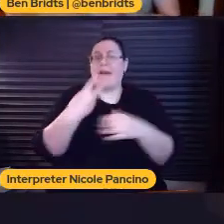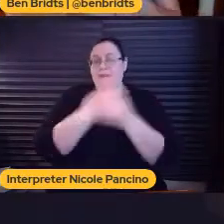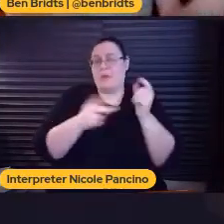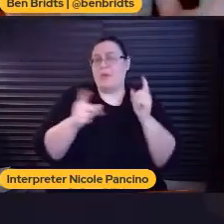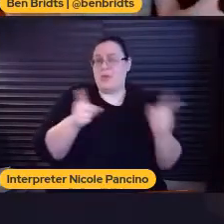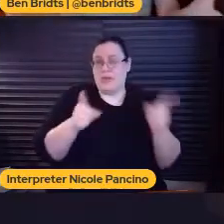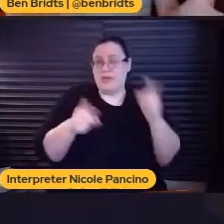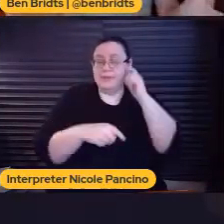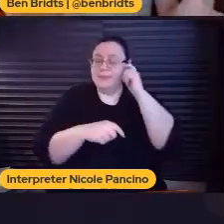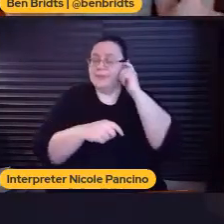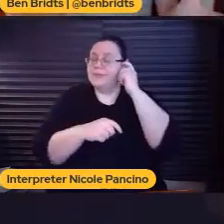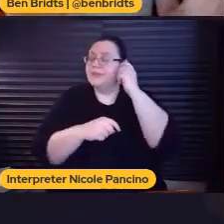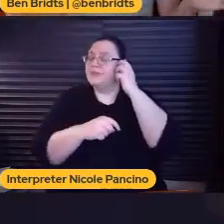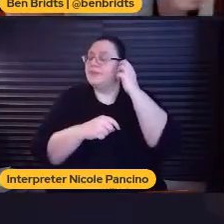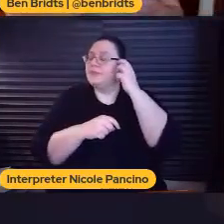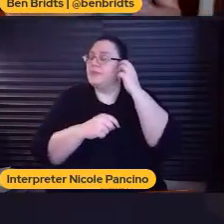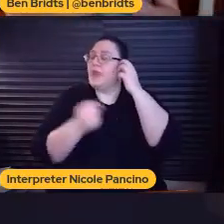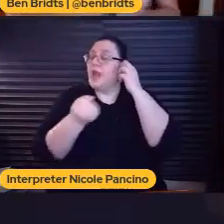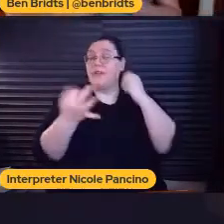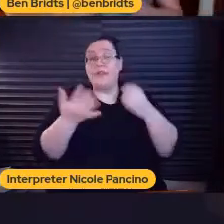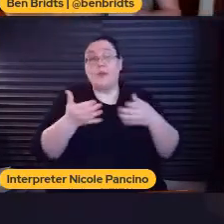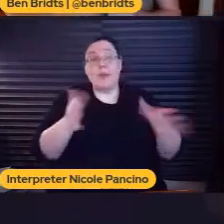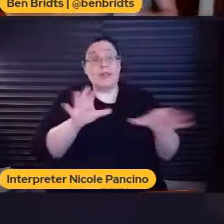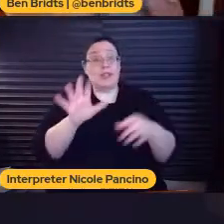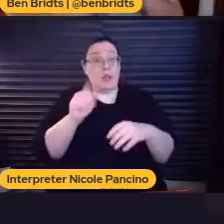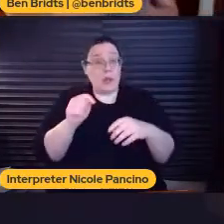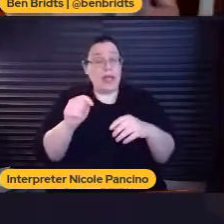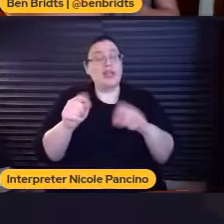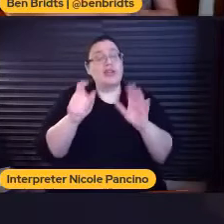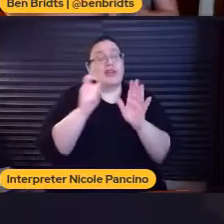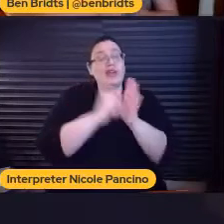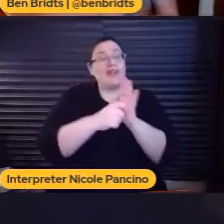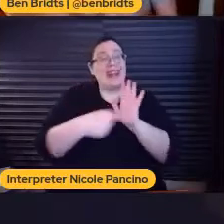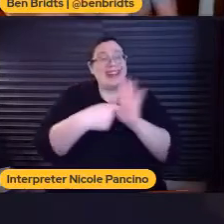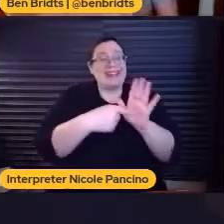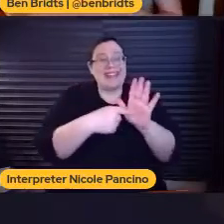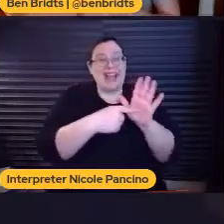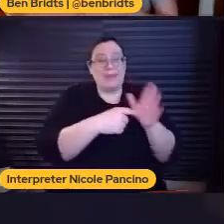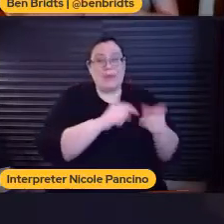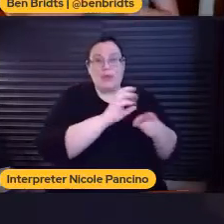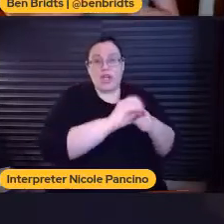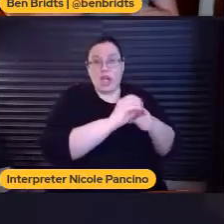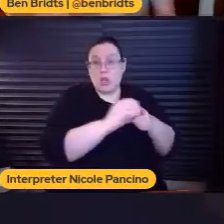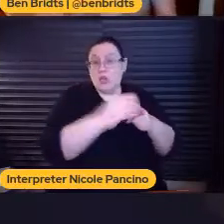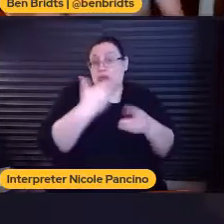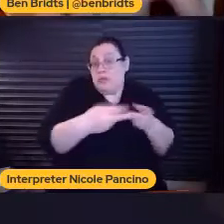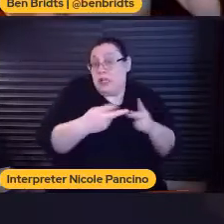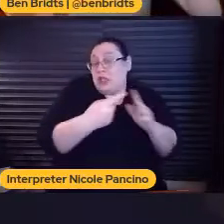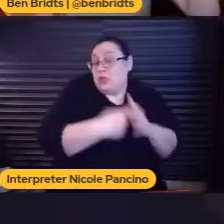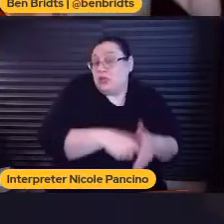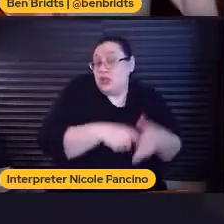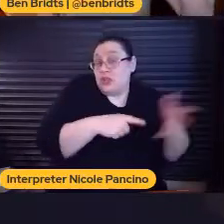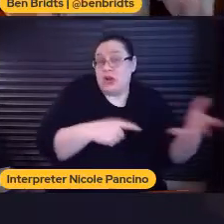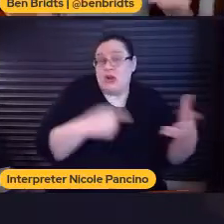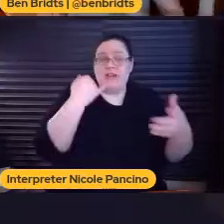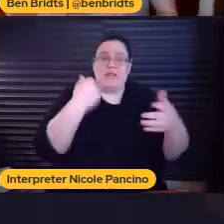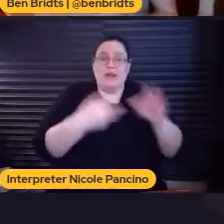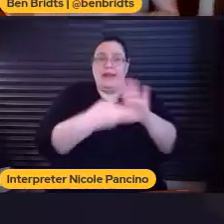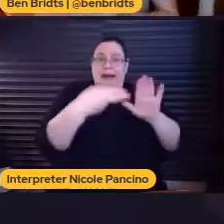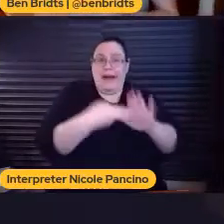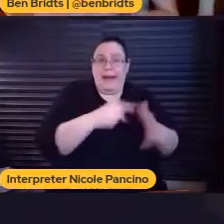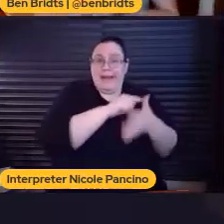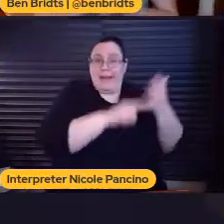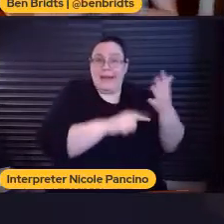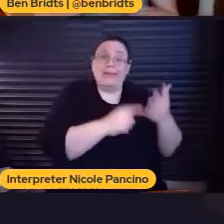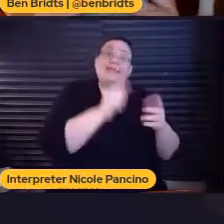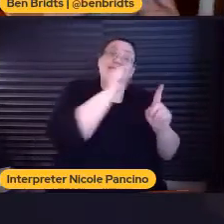So few ways to do this. Again, you can write example code. That's always a good place to start. If you can highlight, like, these are things that are important,